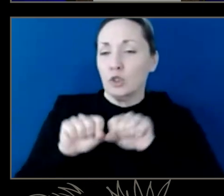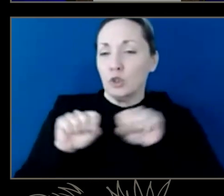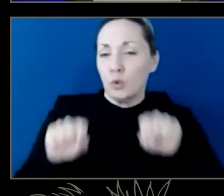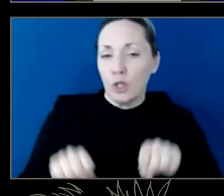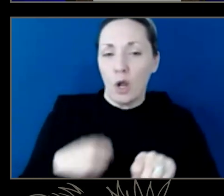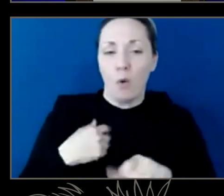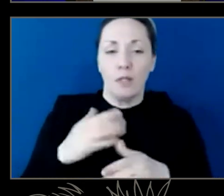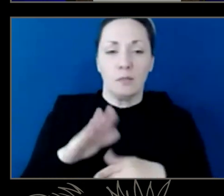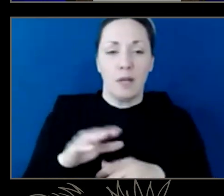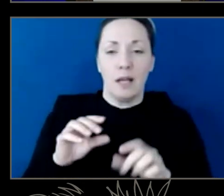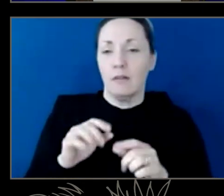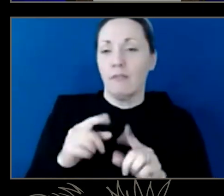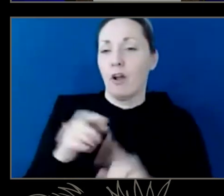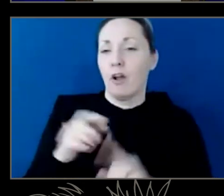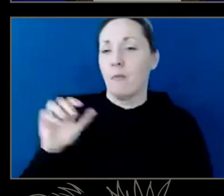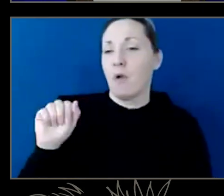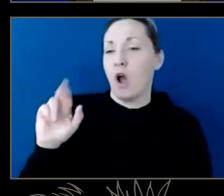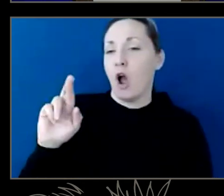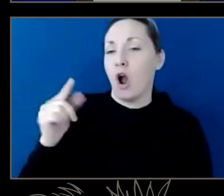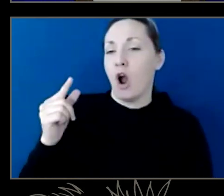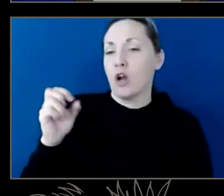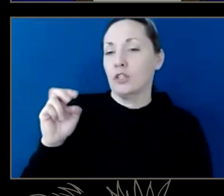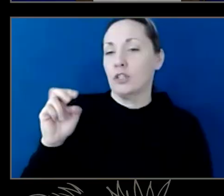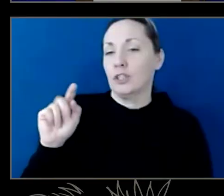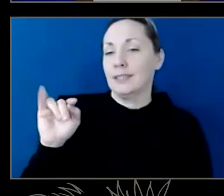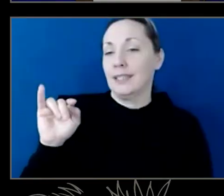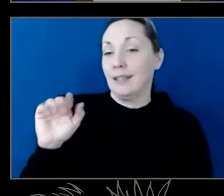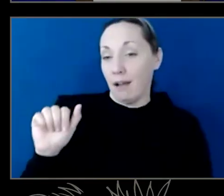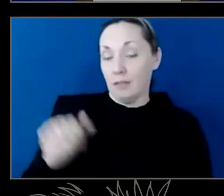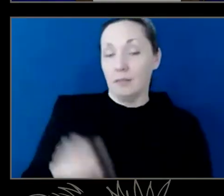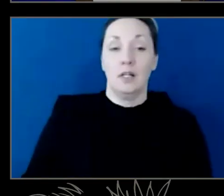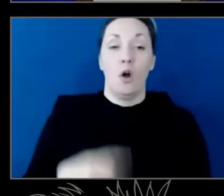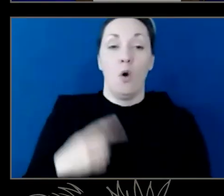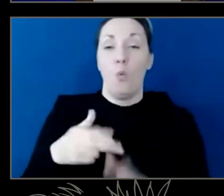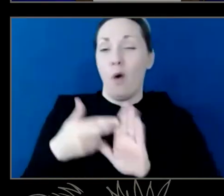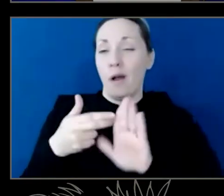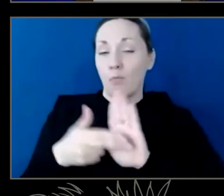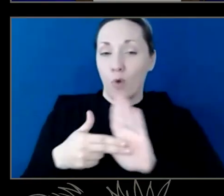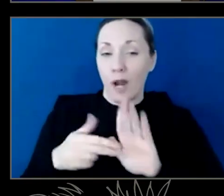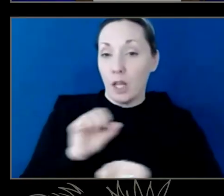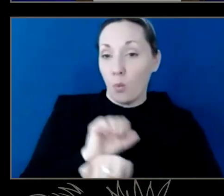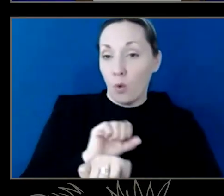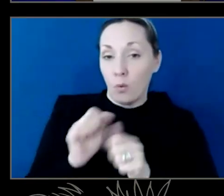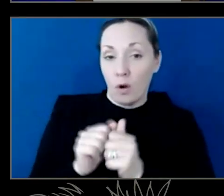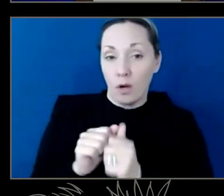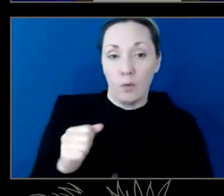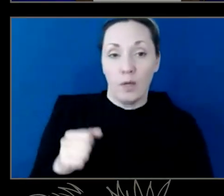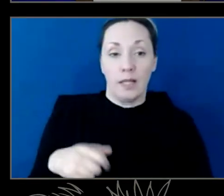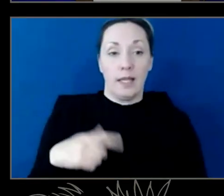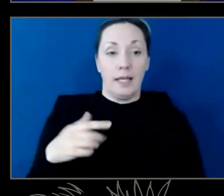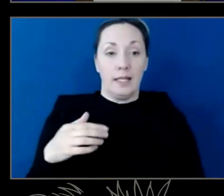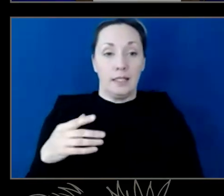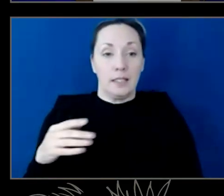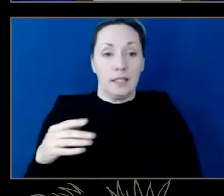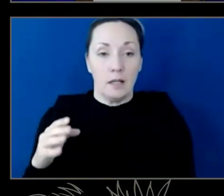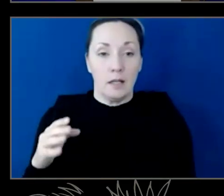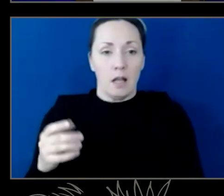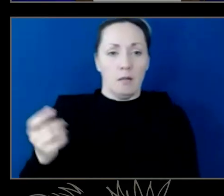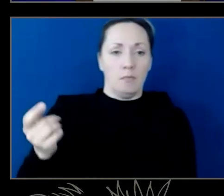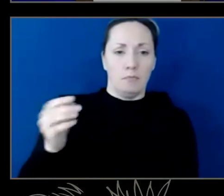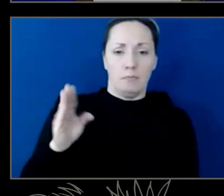agency from Argentina. And one brand that we usually work with is Brazil. And last